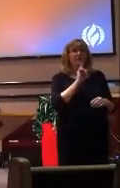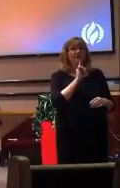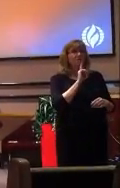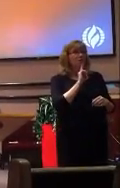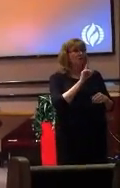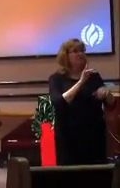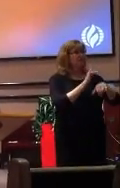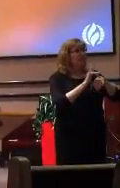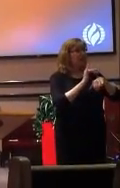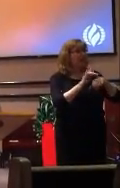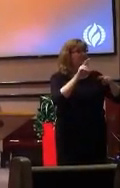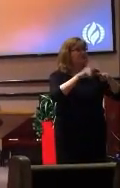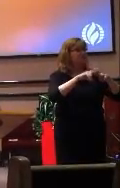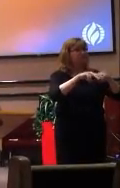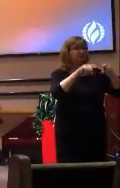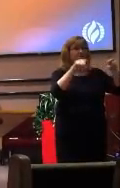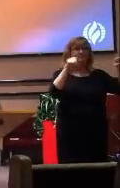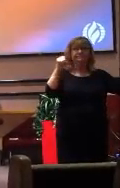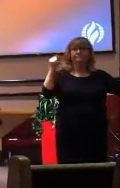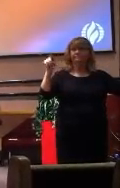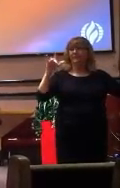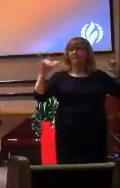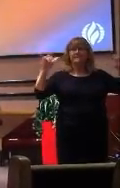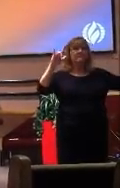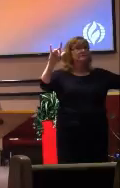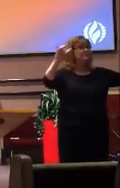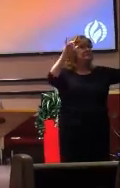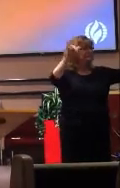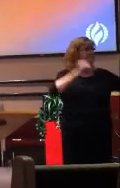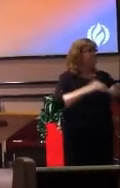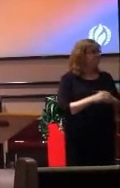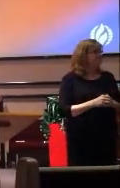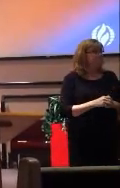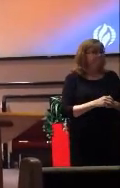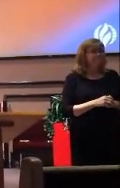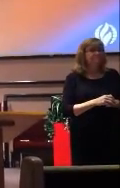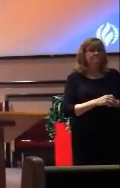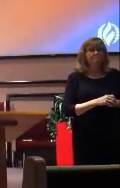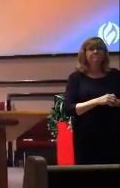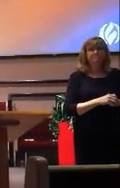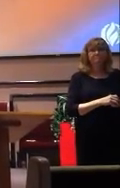empty places in the pews. There are still empty places in the pews.